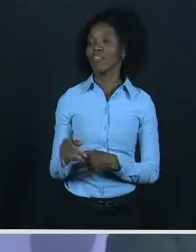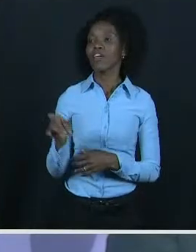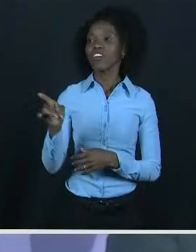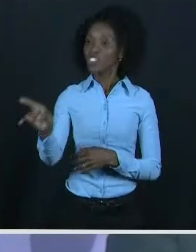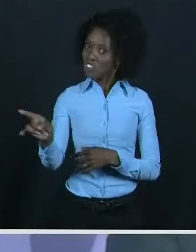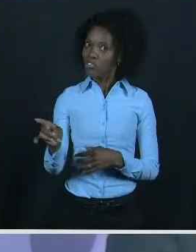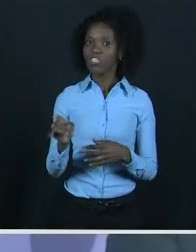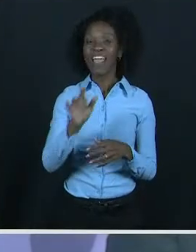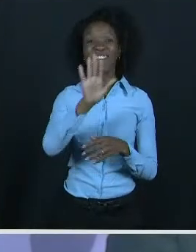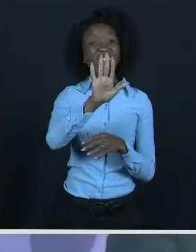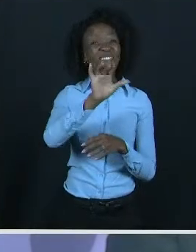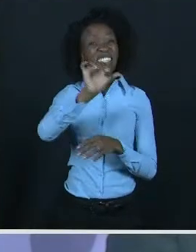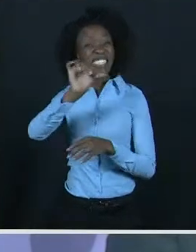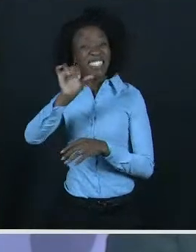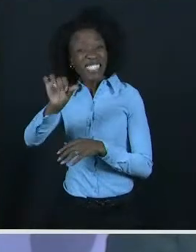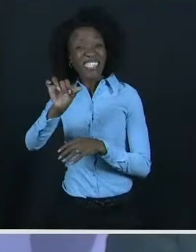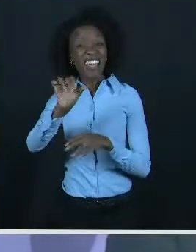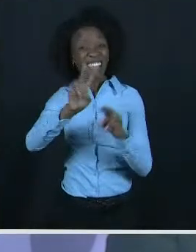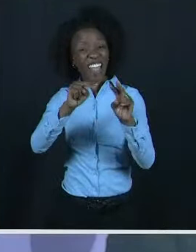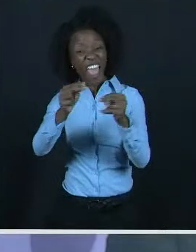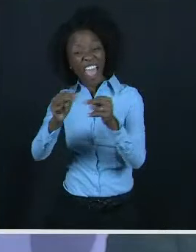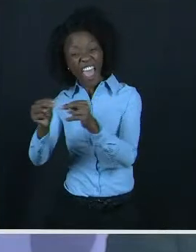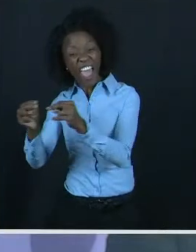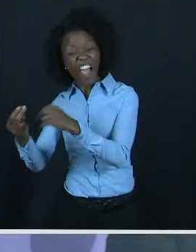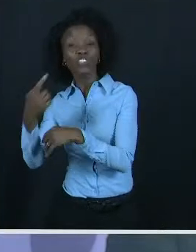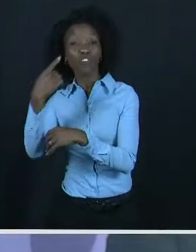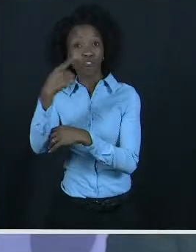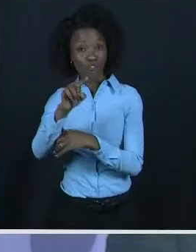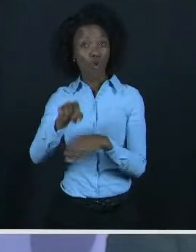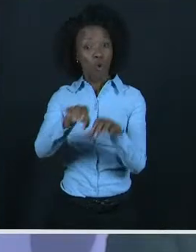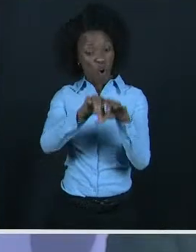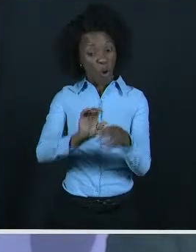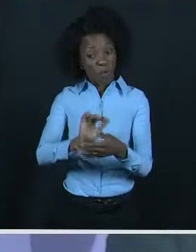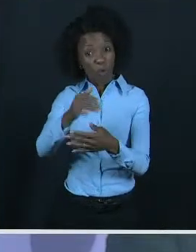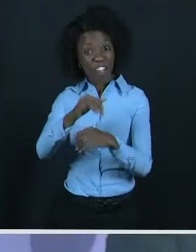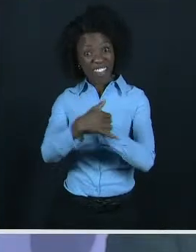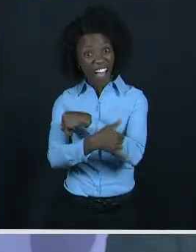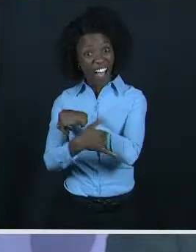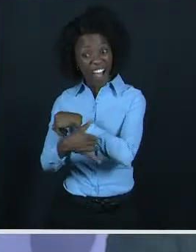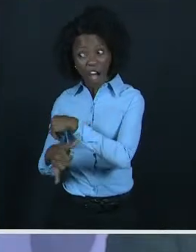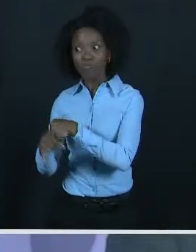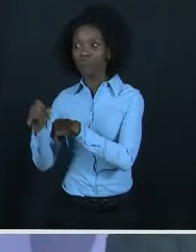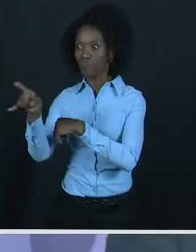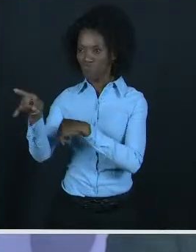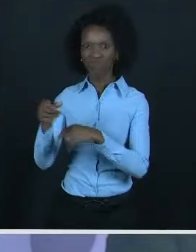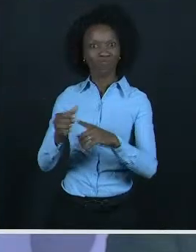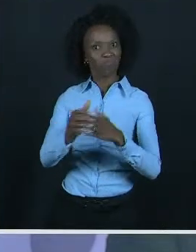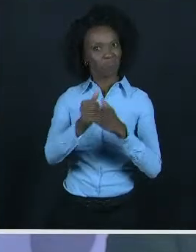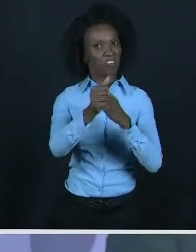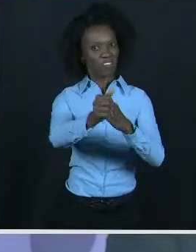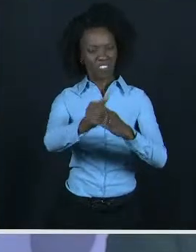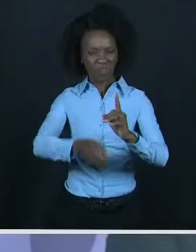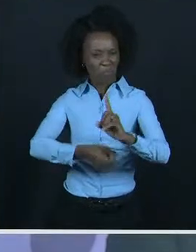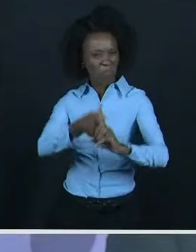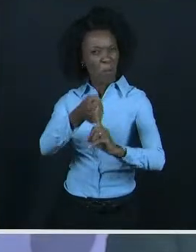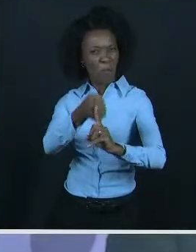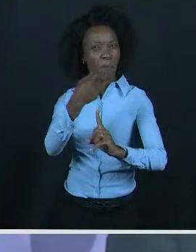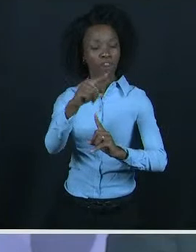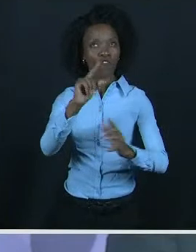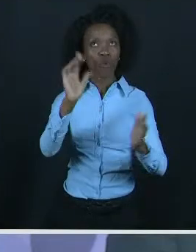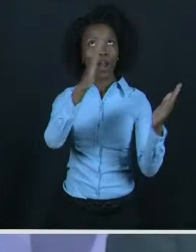56 nations of the Commonwealth to tackle climate change, including its disproportionate impact on